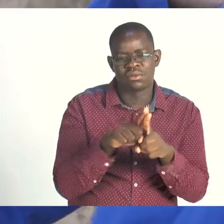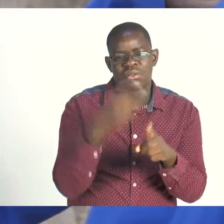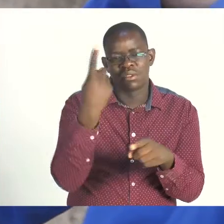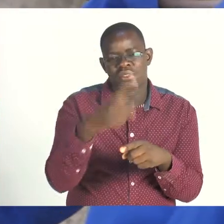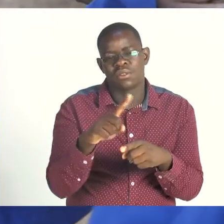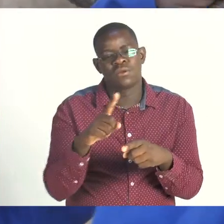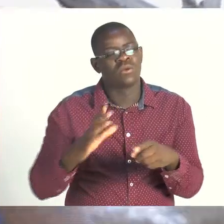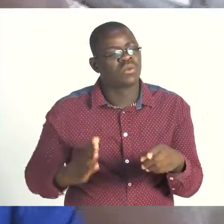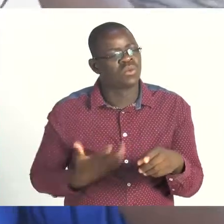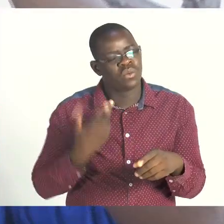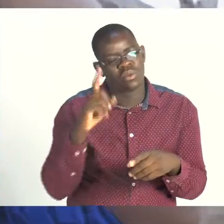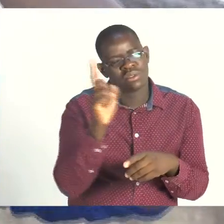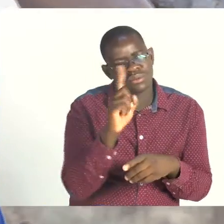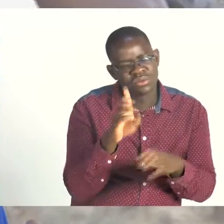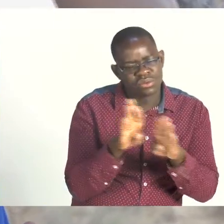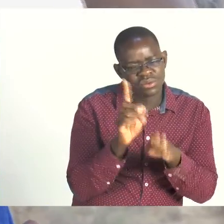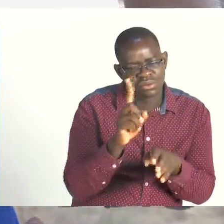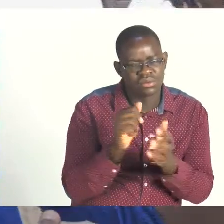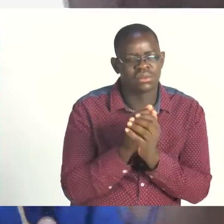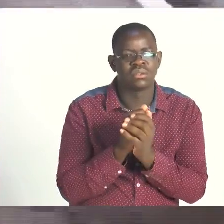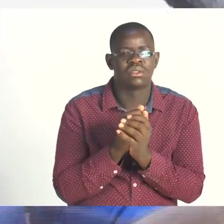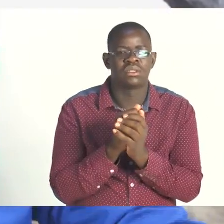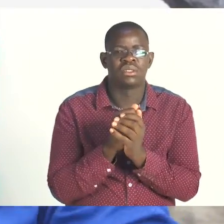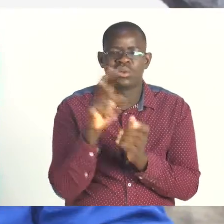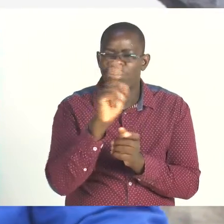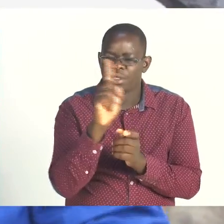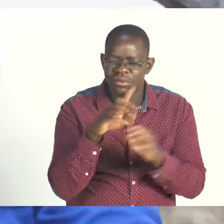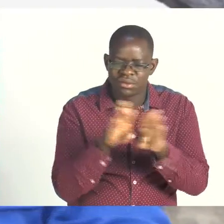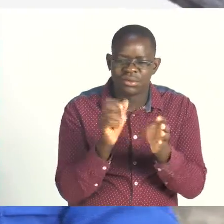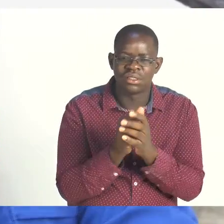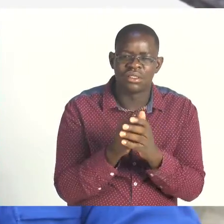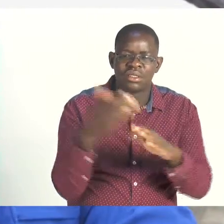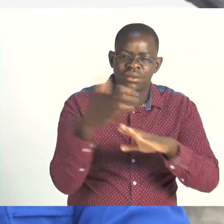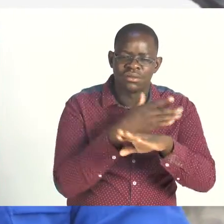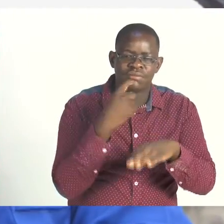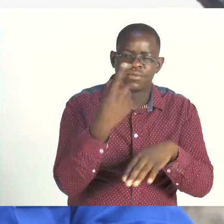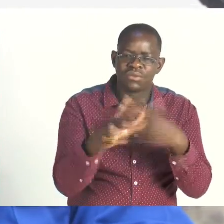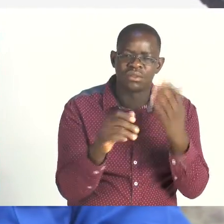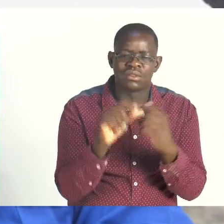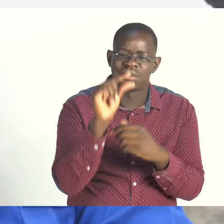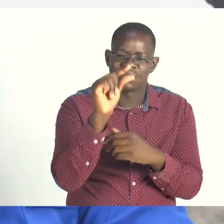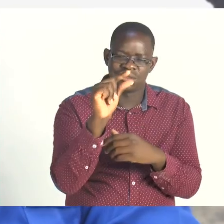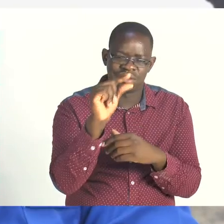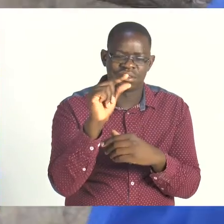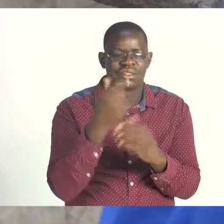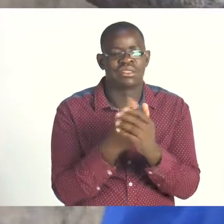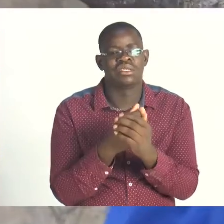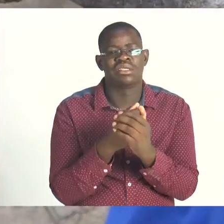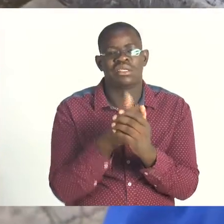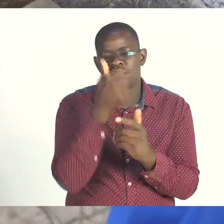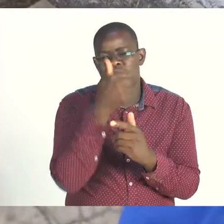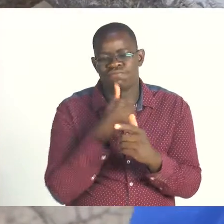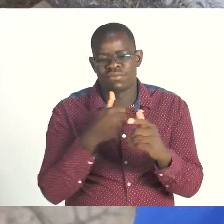what can we do? As I've told you before, there's very little we can do here on communal land.